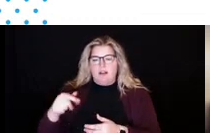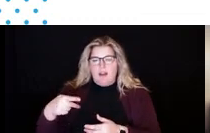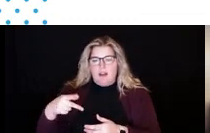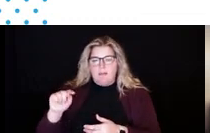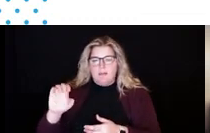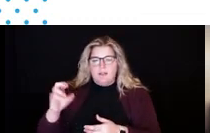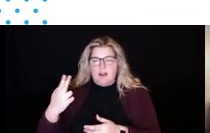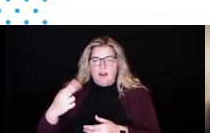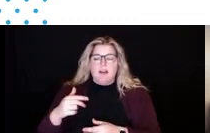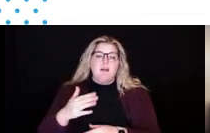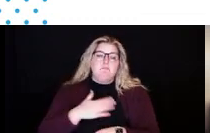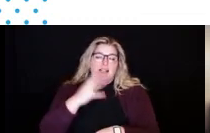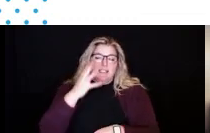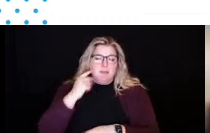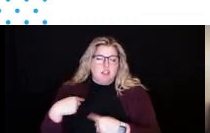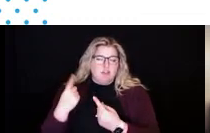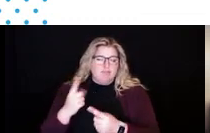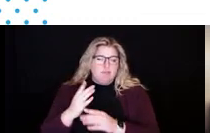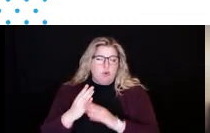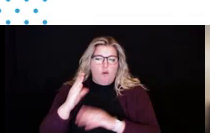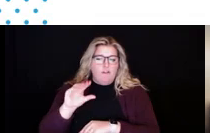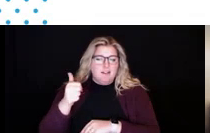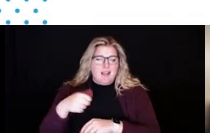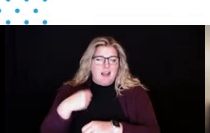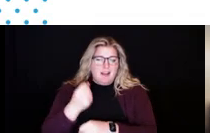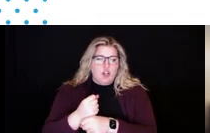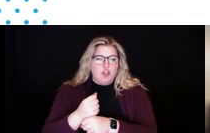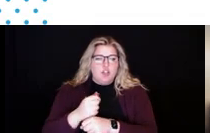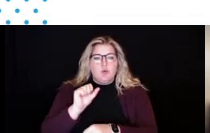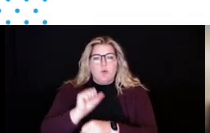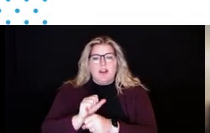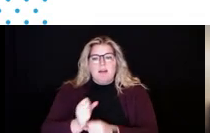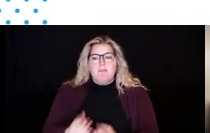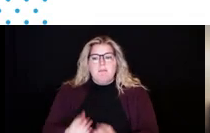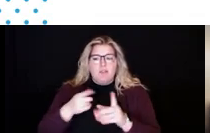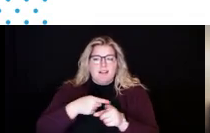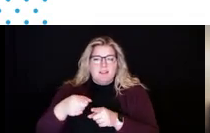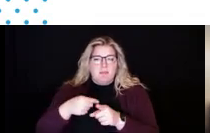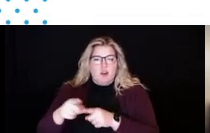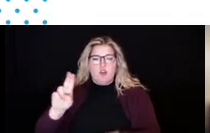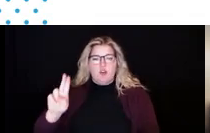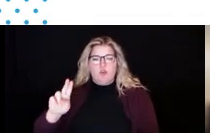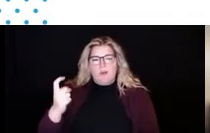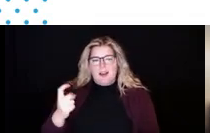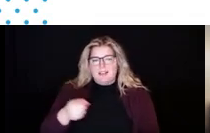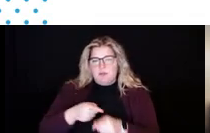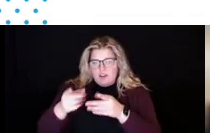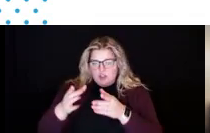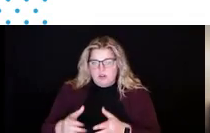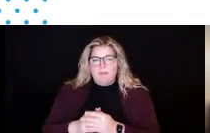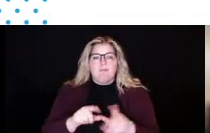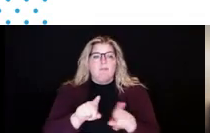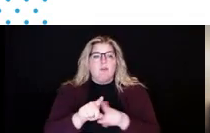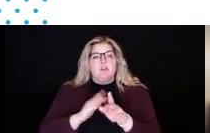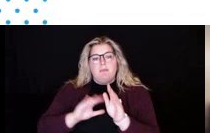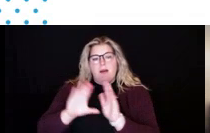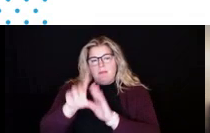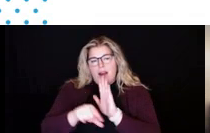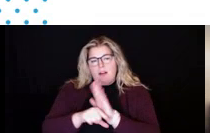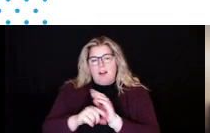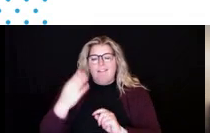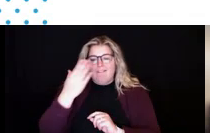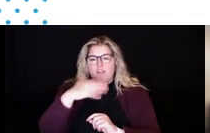I have over 10 years of experience working as a multidisciplinary UX professional. I also have a background in front-end development